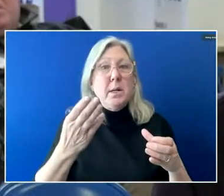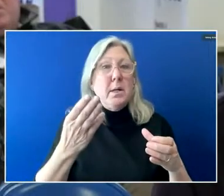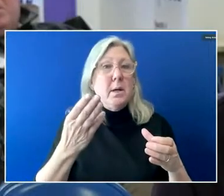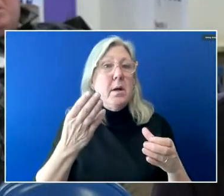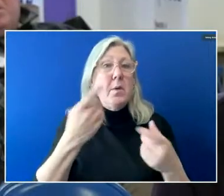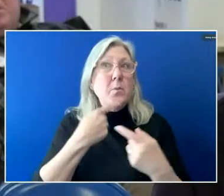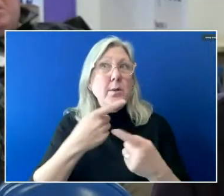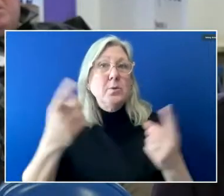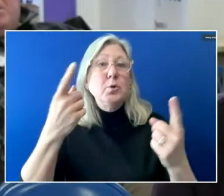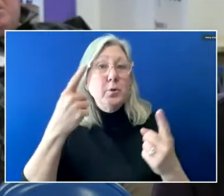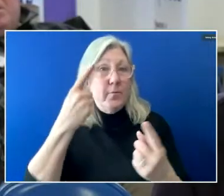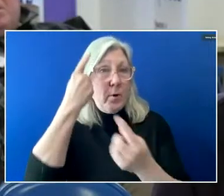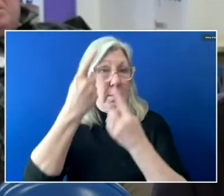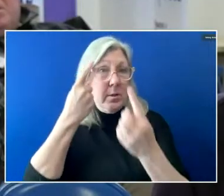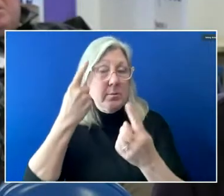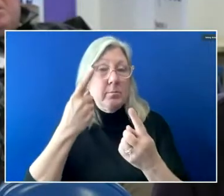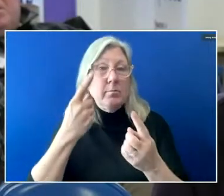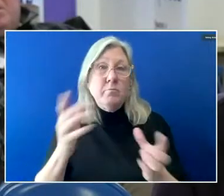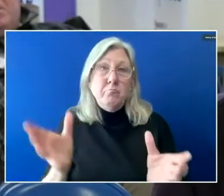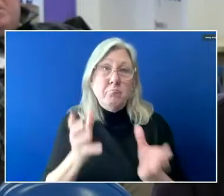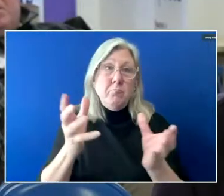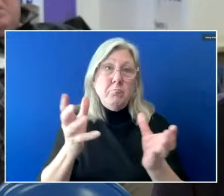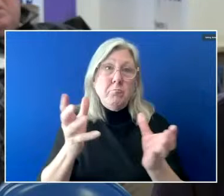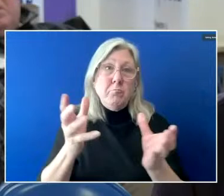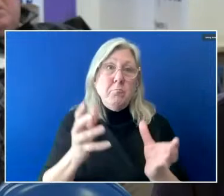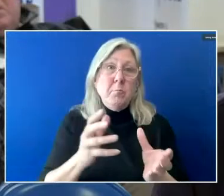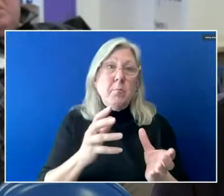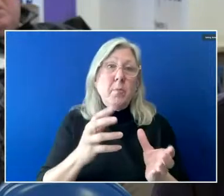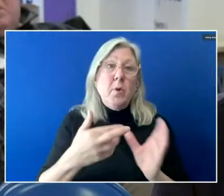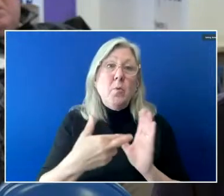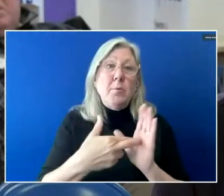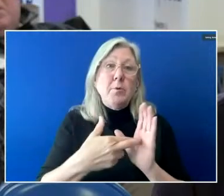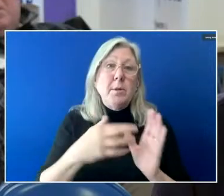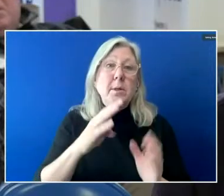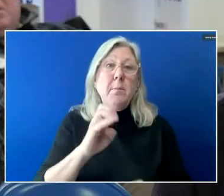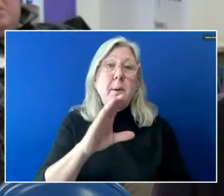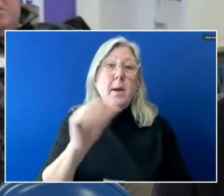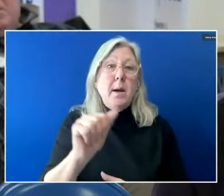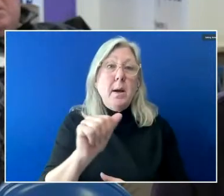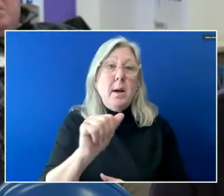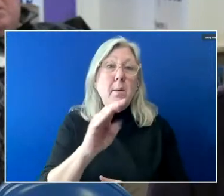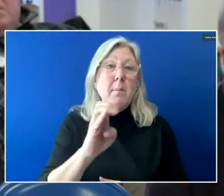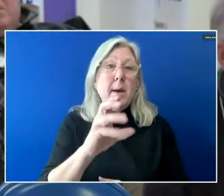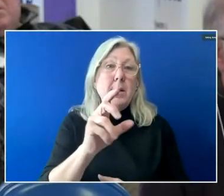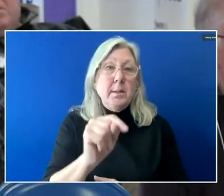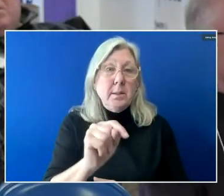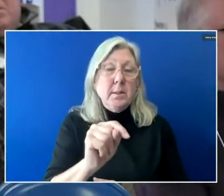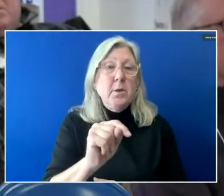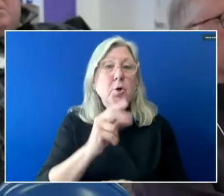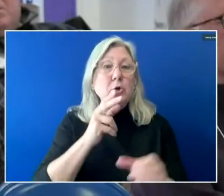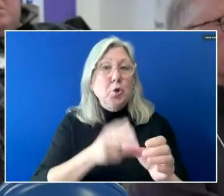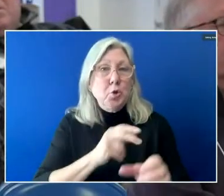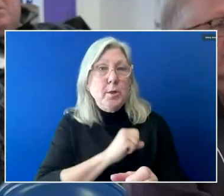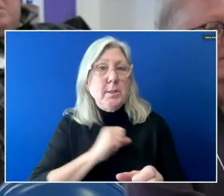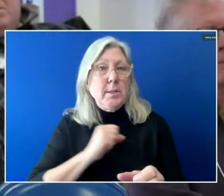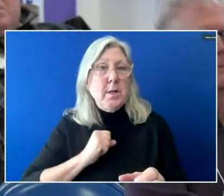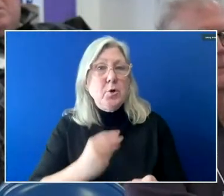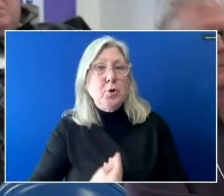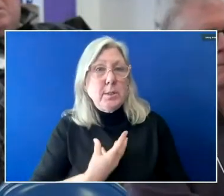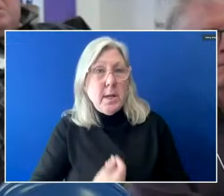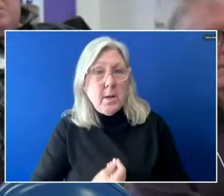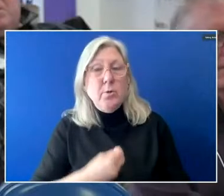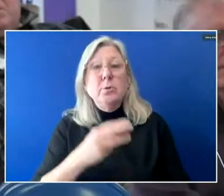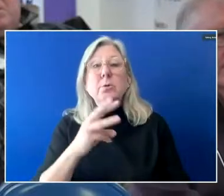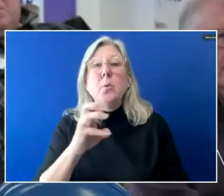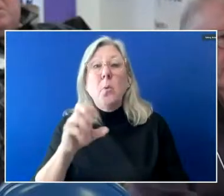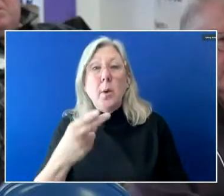consideration urging representative Becca ballant to join Senator Sanders and Welch and colleagues in rejecting funds enabling war crimes